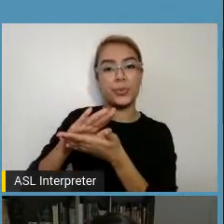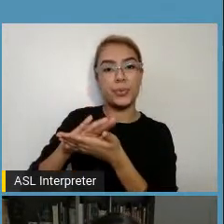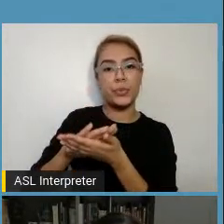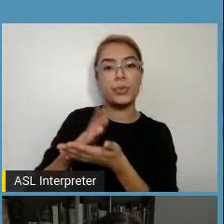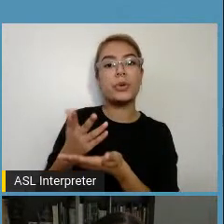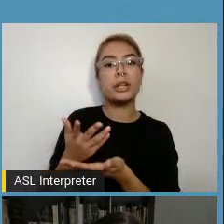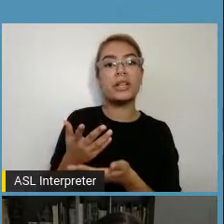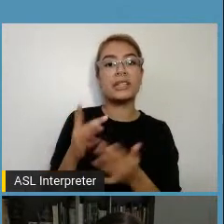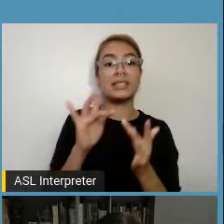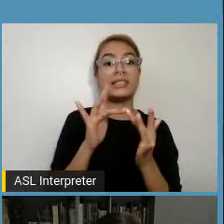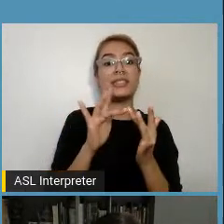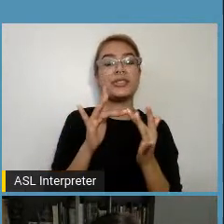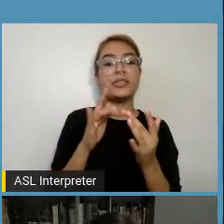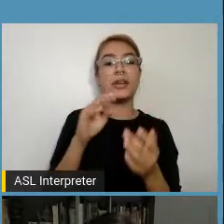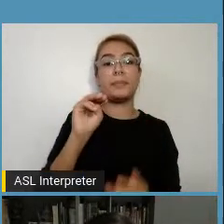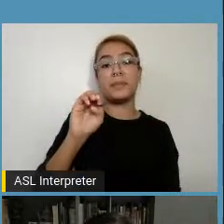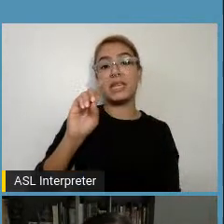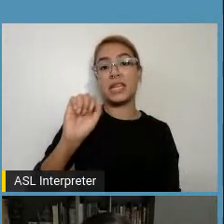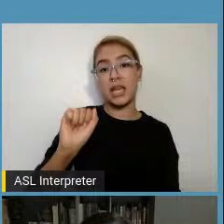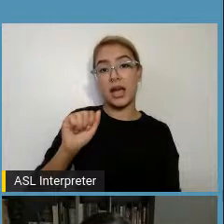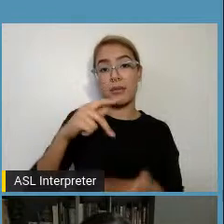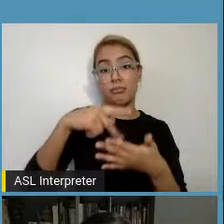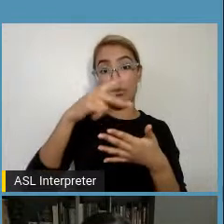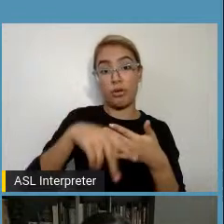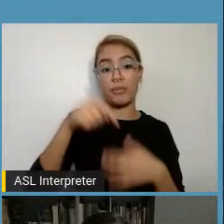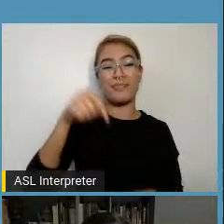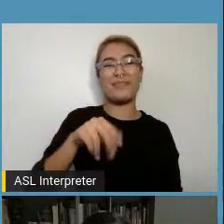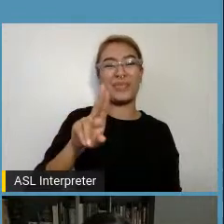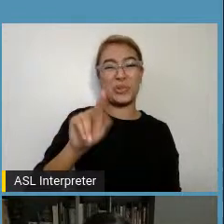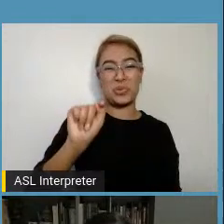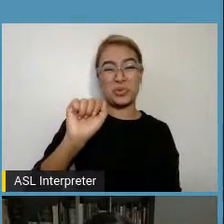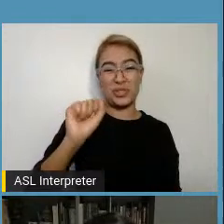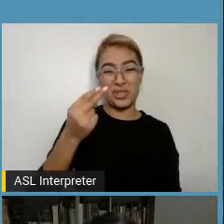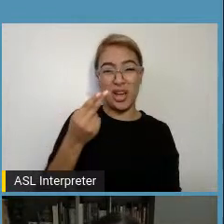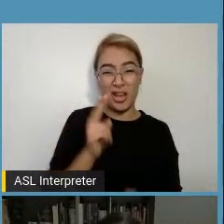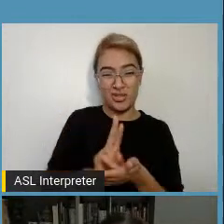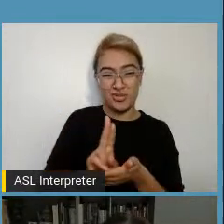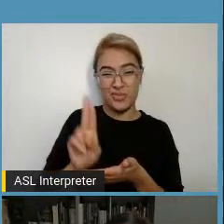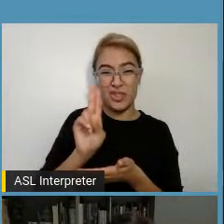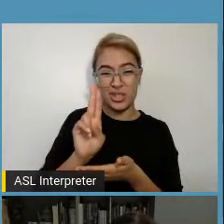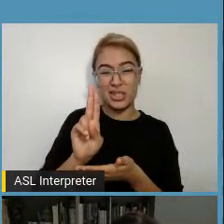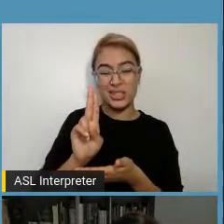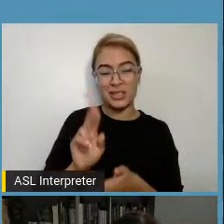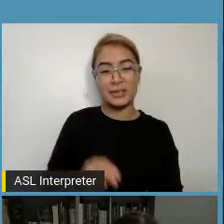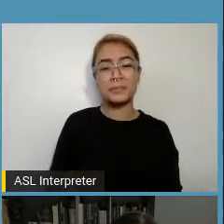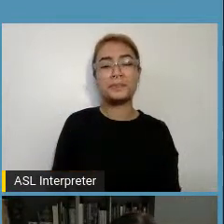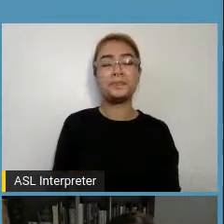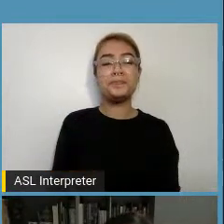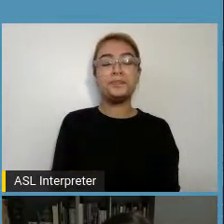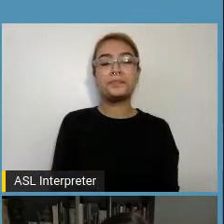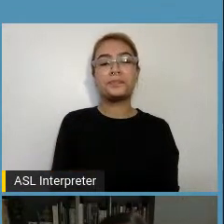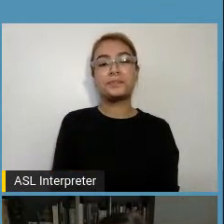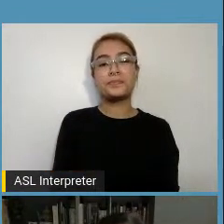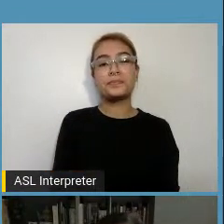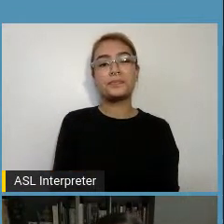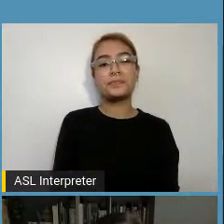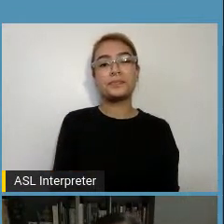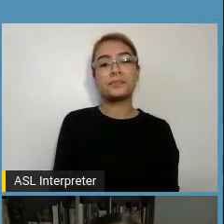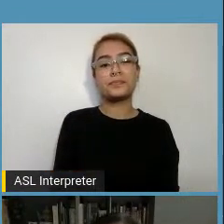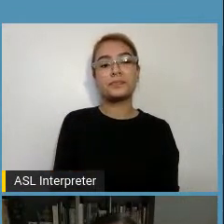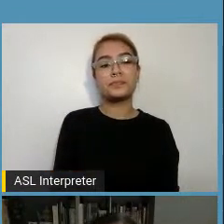to the digital media program here at Utah Valley University in Orem,